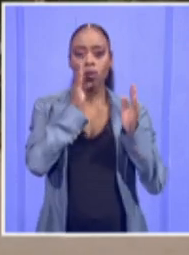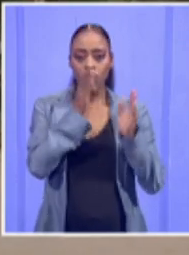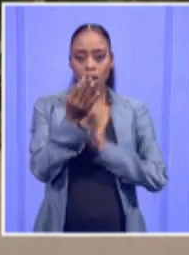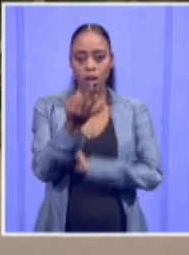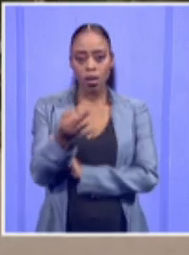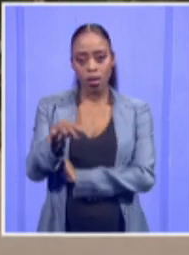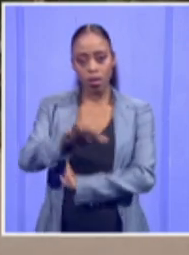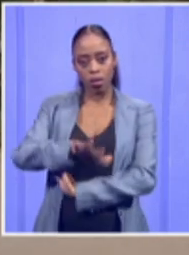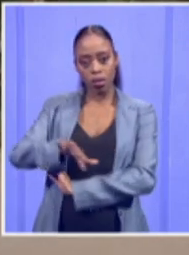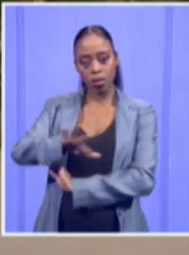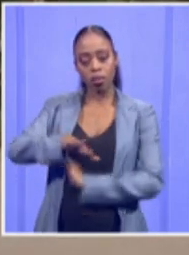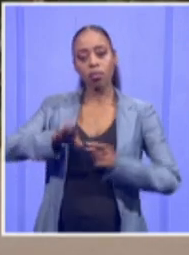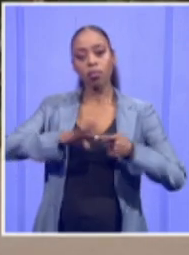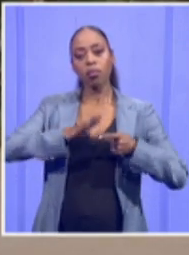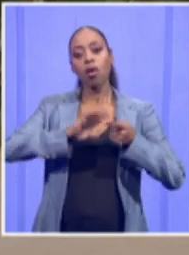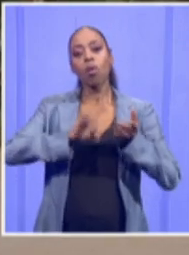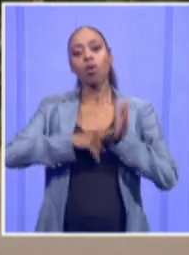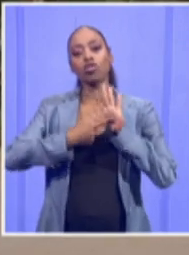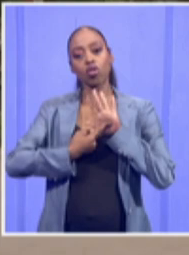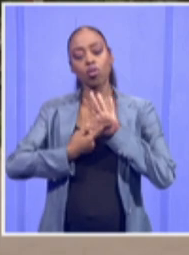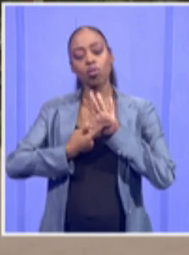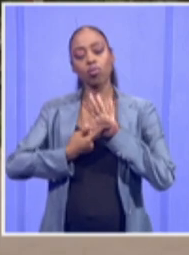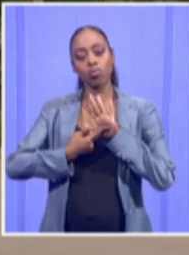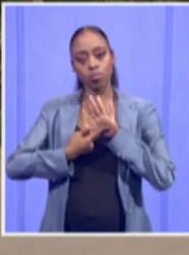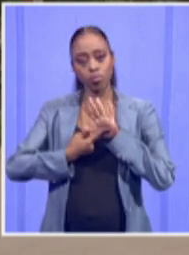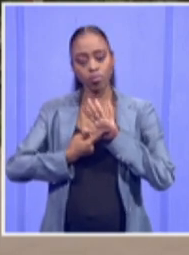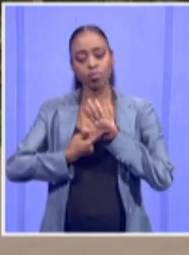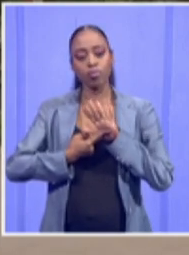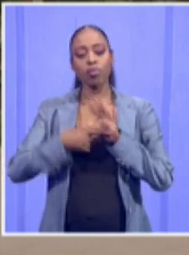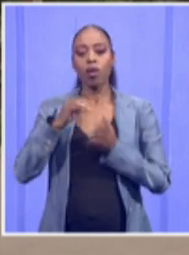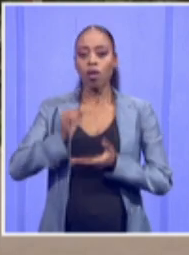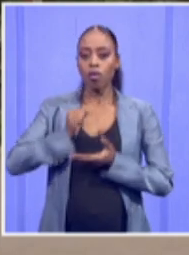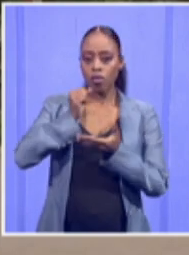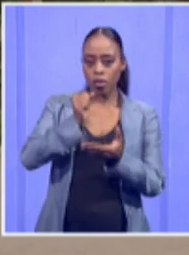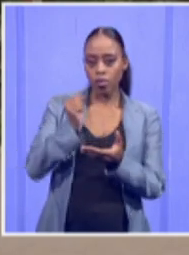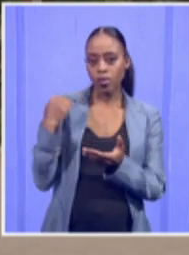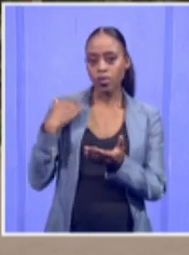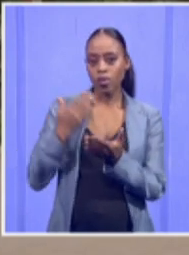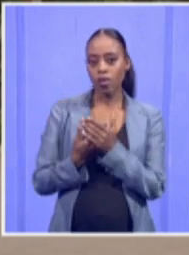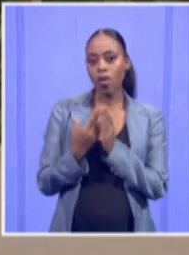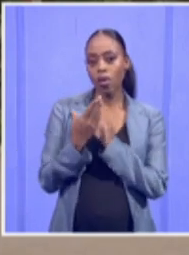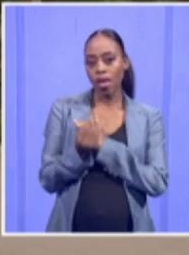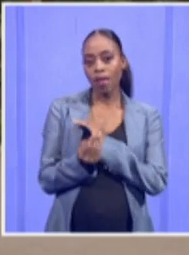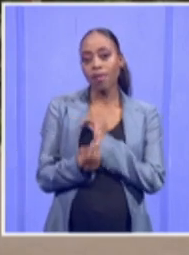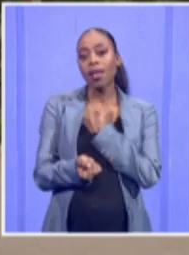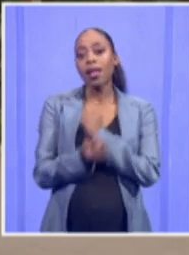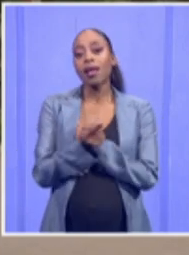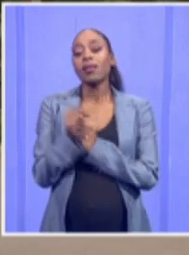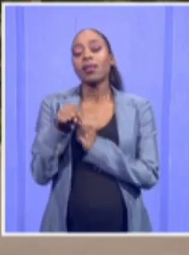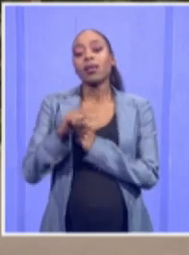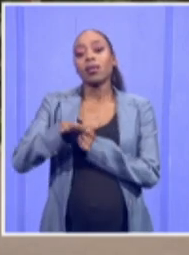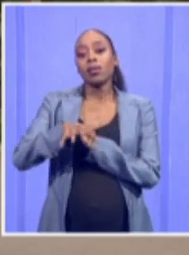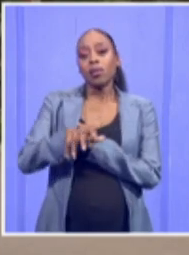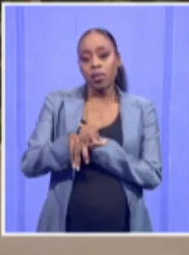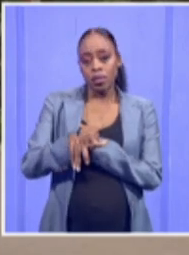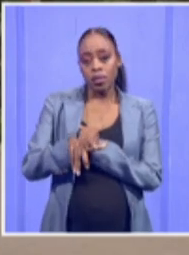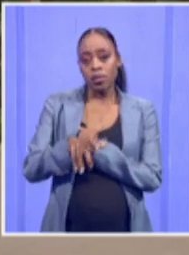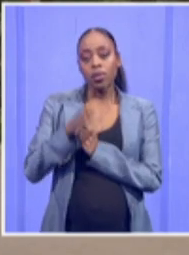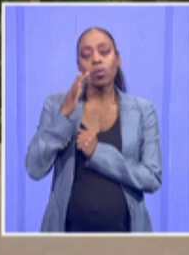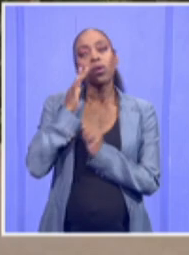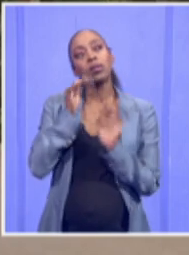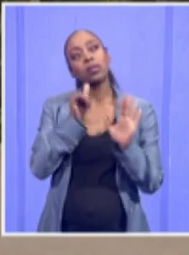it will demonstrate and unveil the investments pledged and made in the province in the sixth